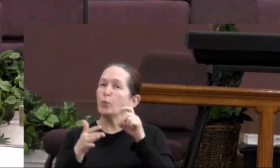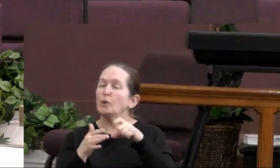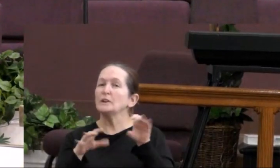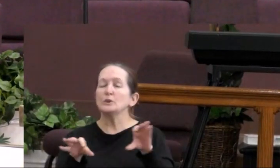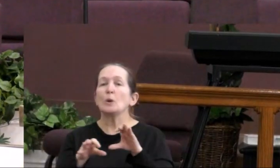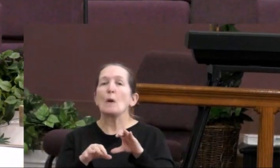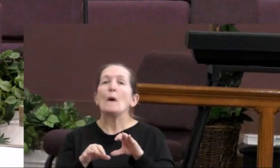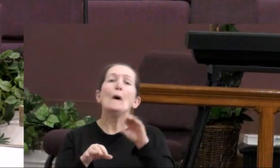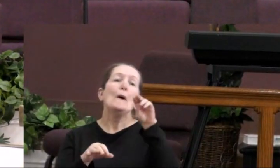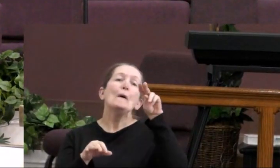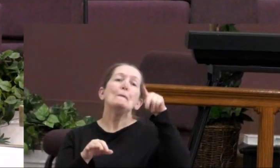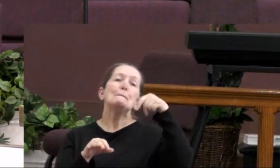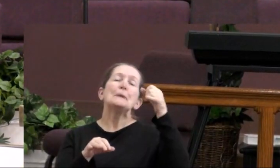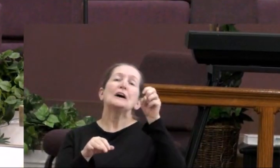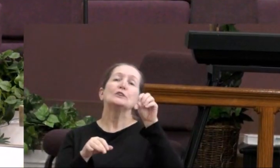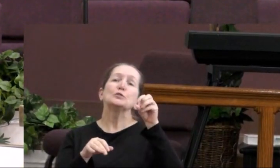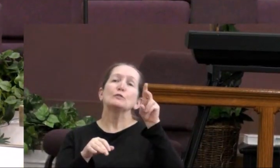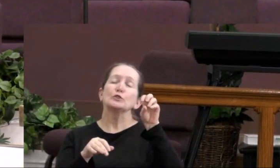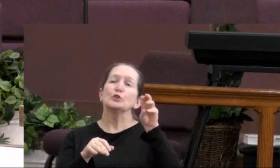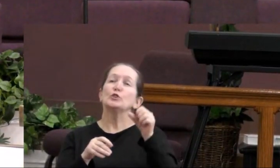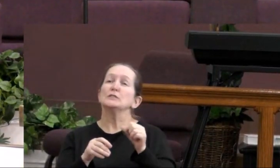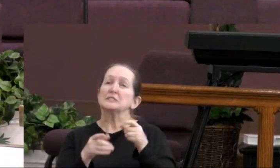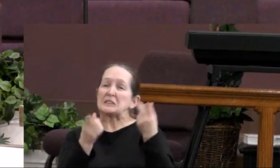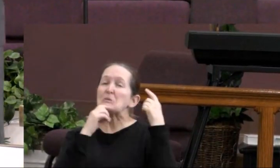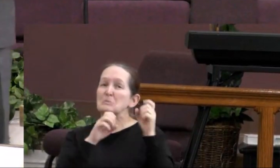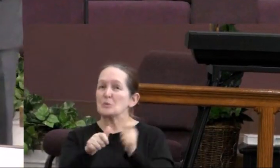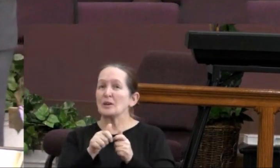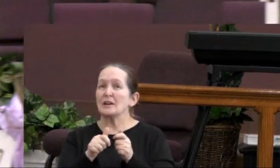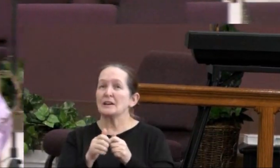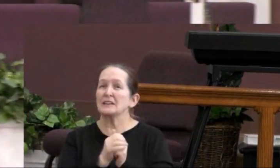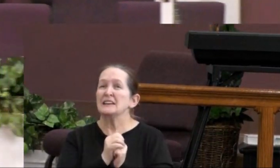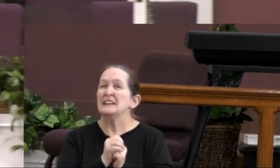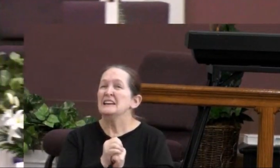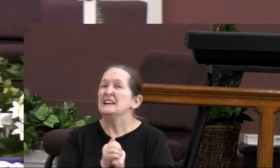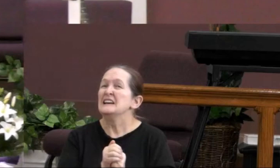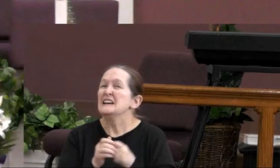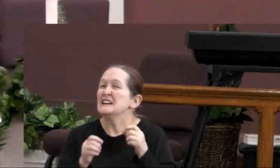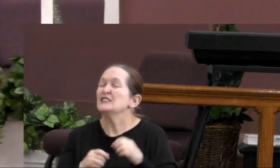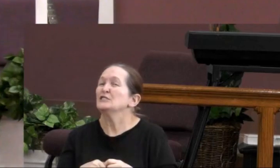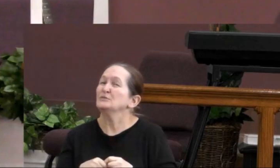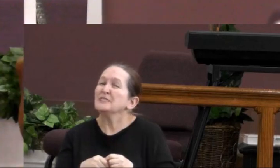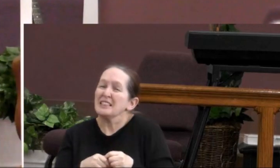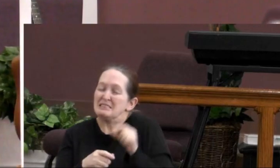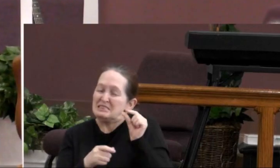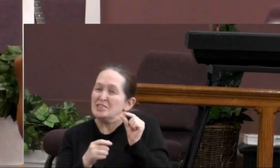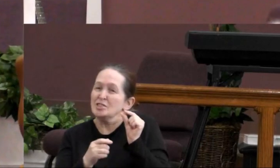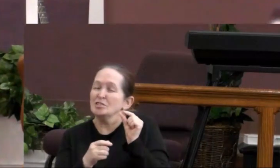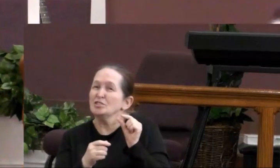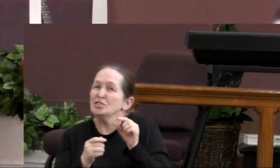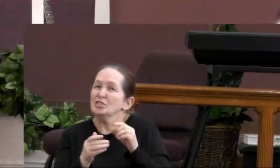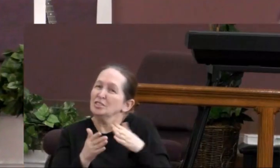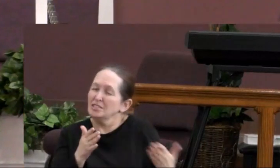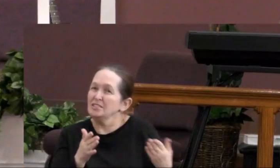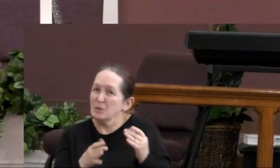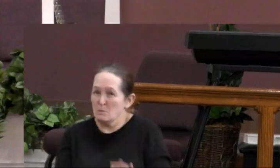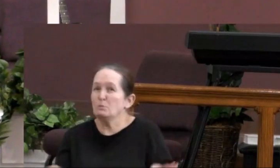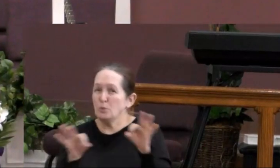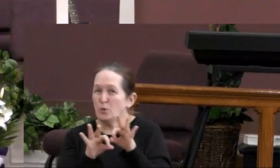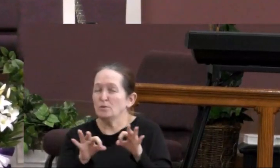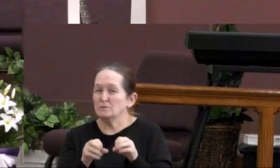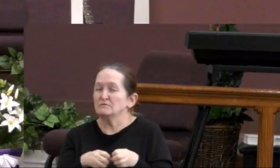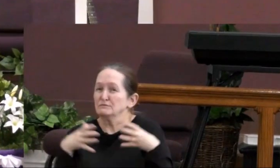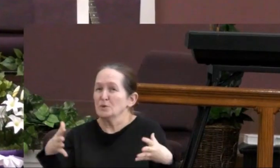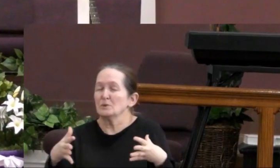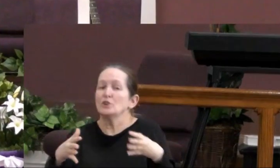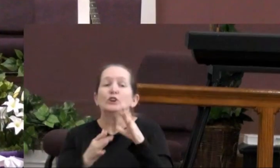is quickly approaching, and details matter very much. Jesus